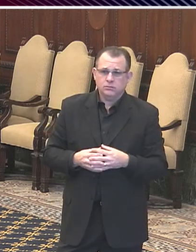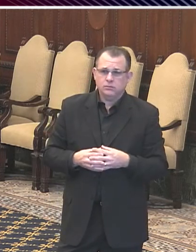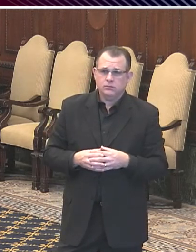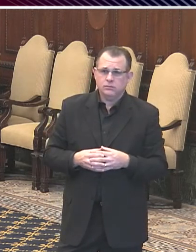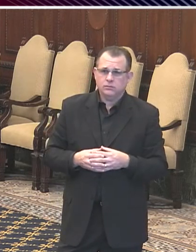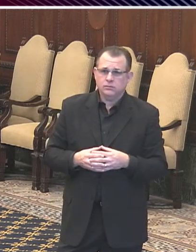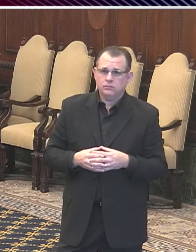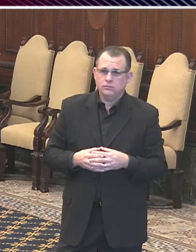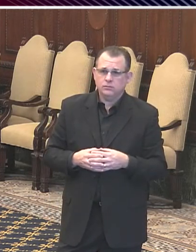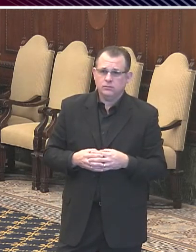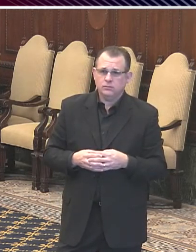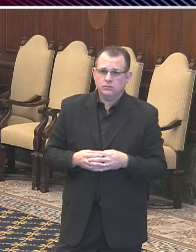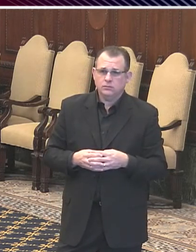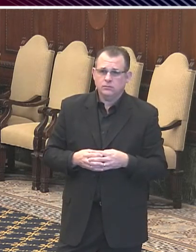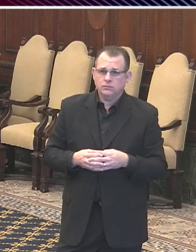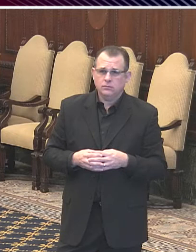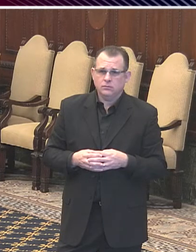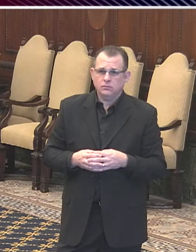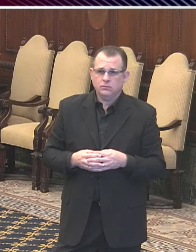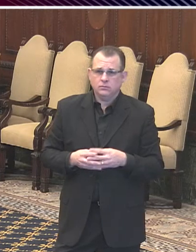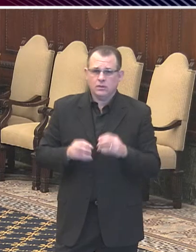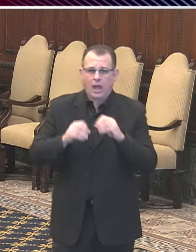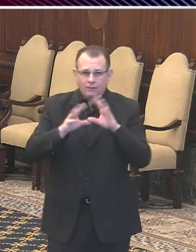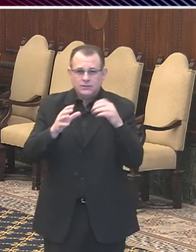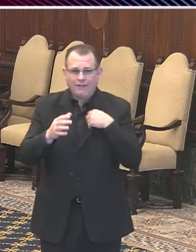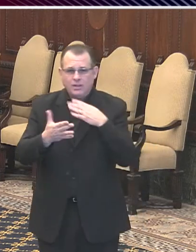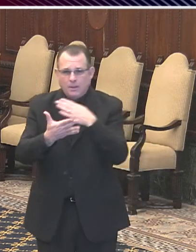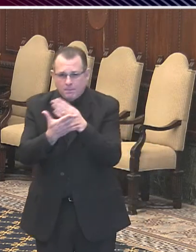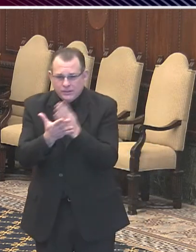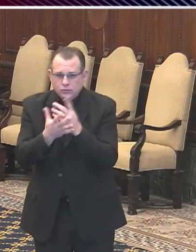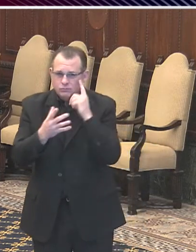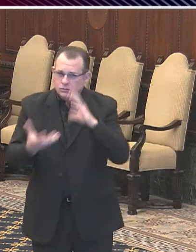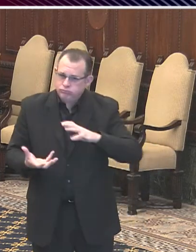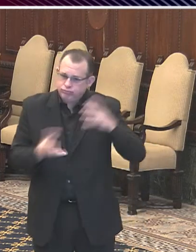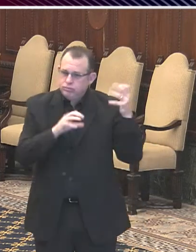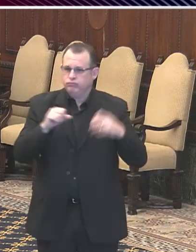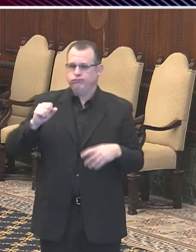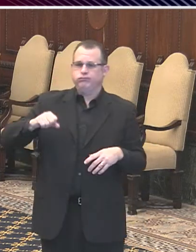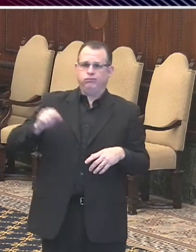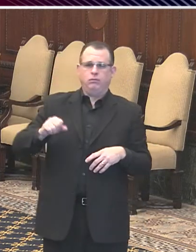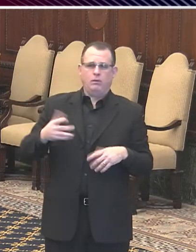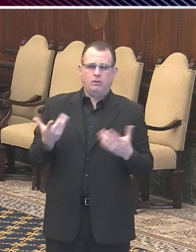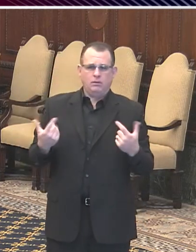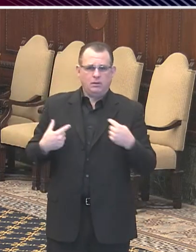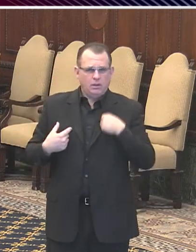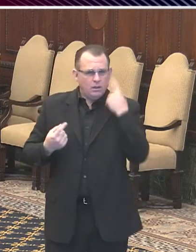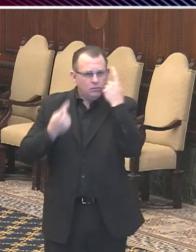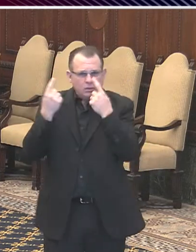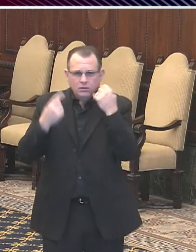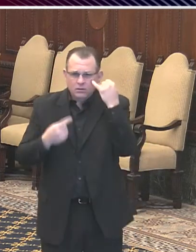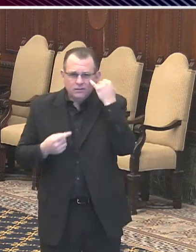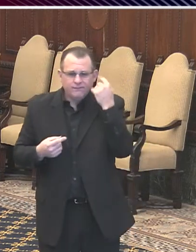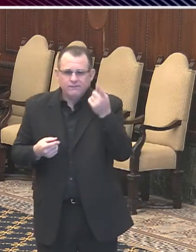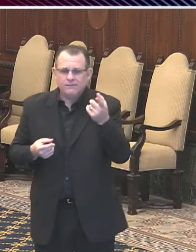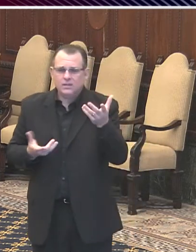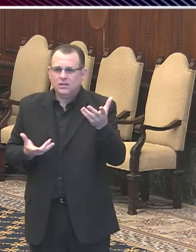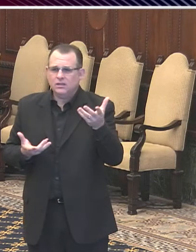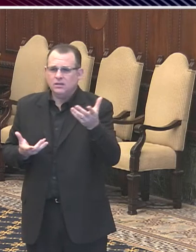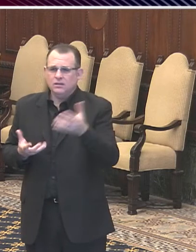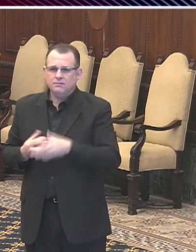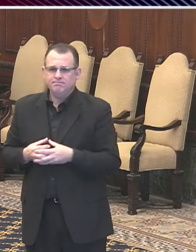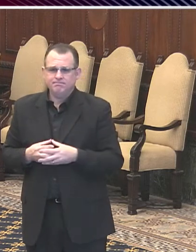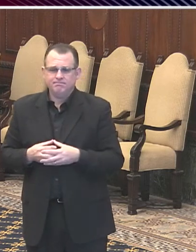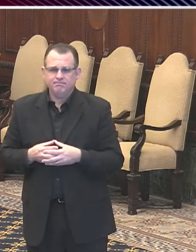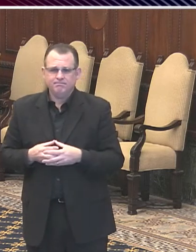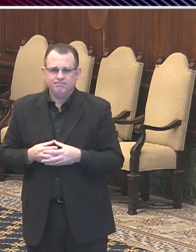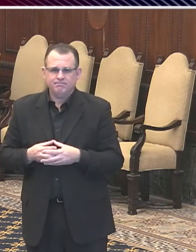there's, obviously the budget has been thrown into turmoil by all this. And I'm wondering if there